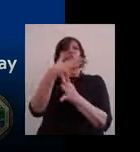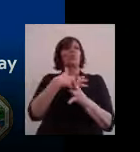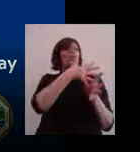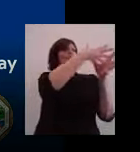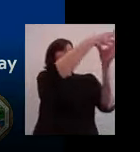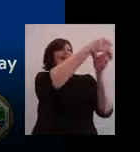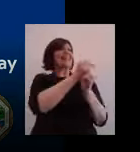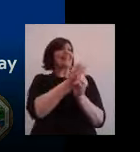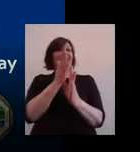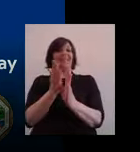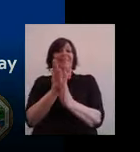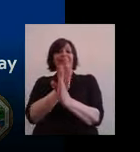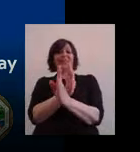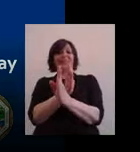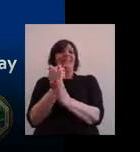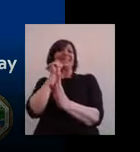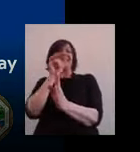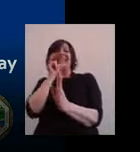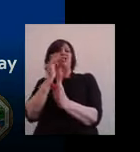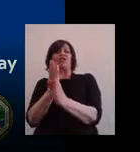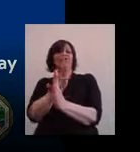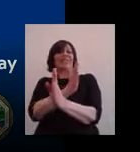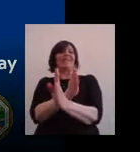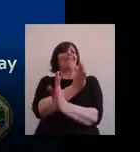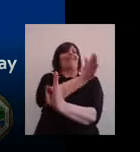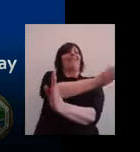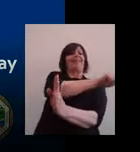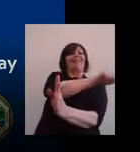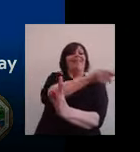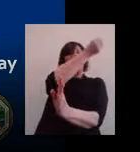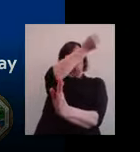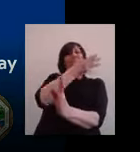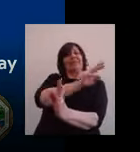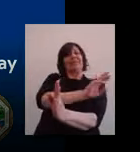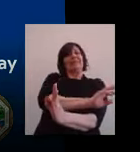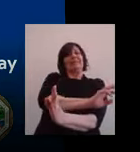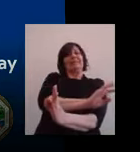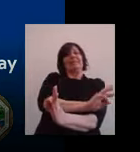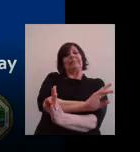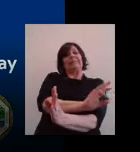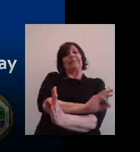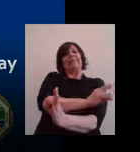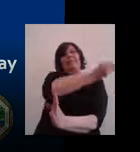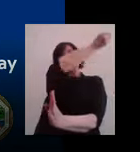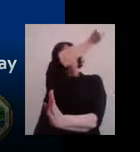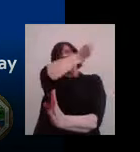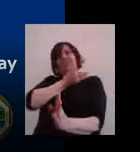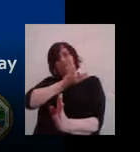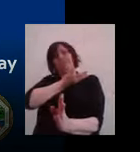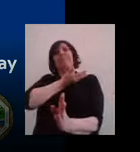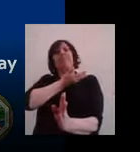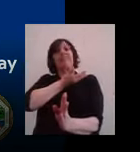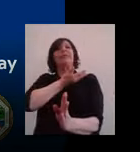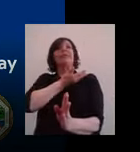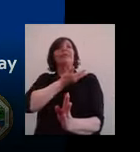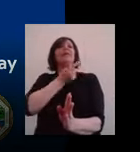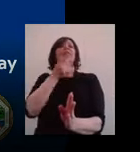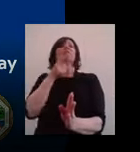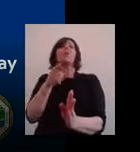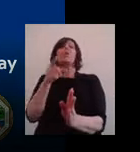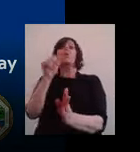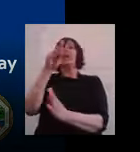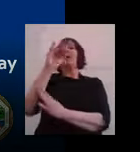after, and so that would be basically around 6, 7 o'clock last night. We get data for the day before. So as of the end of April 15th,